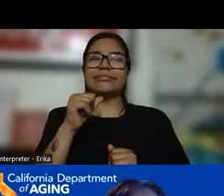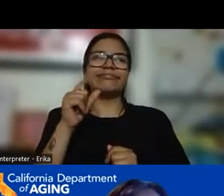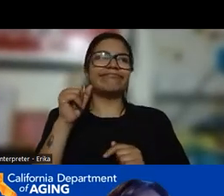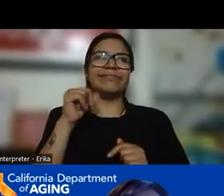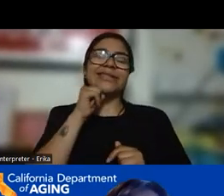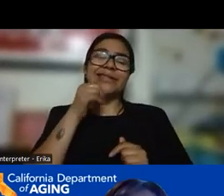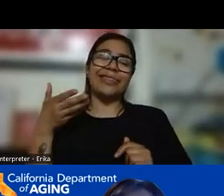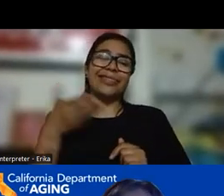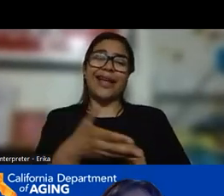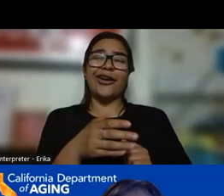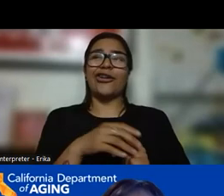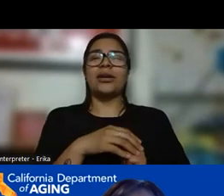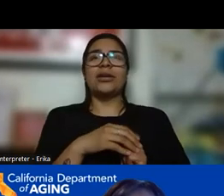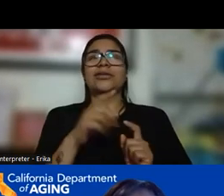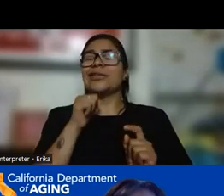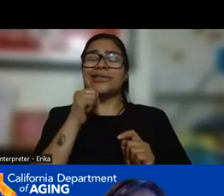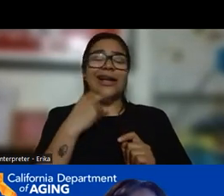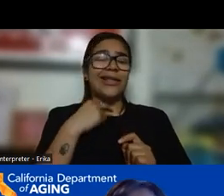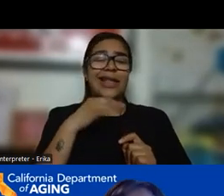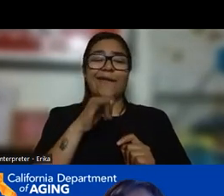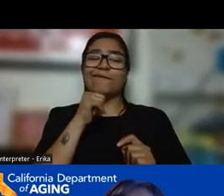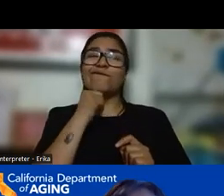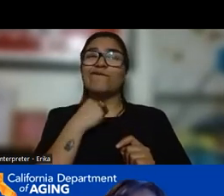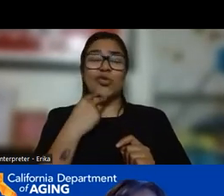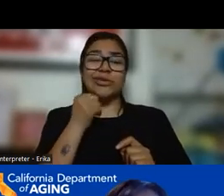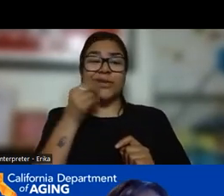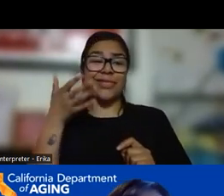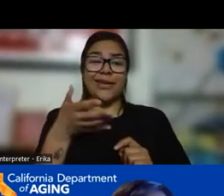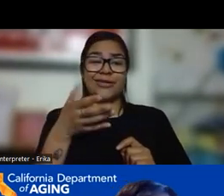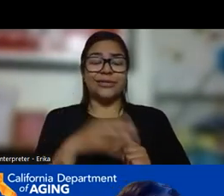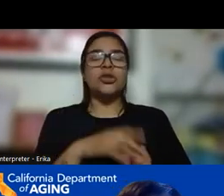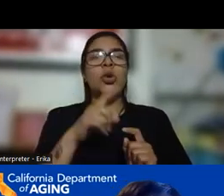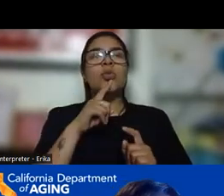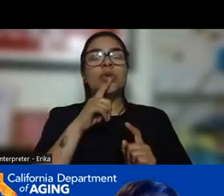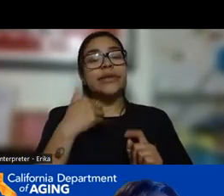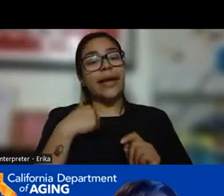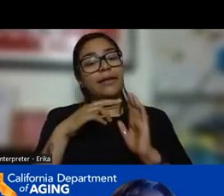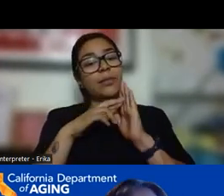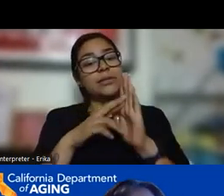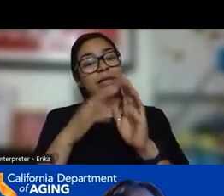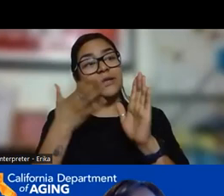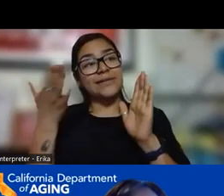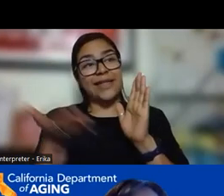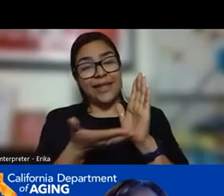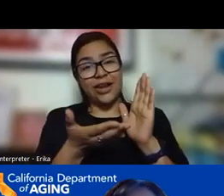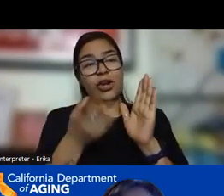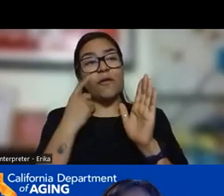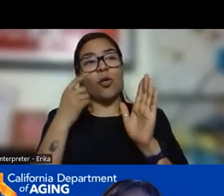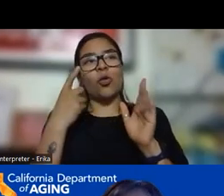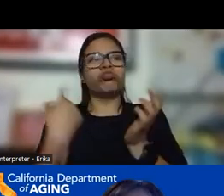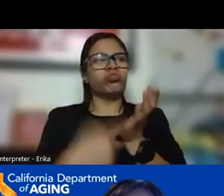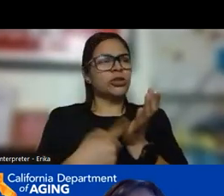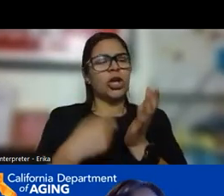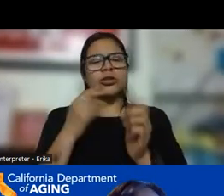and sexism, that voice is not present. So being able to have representatives from our department at the seat to be able to discuss this